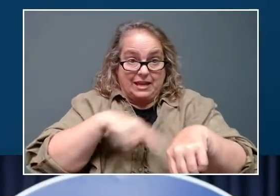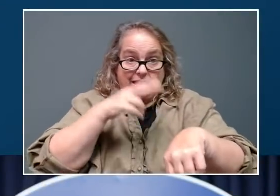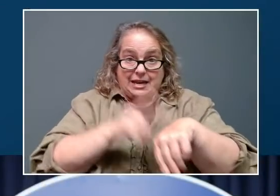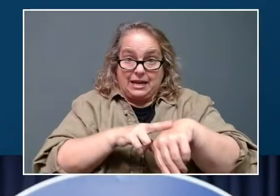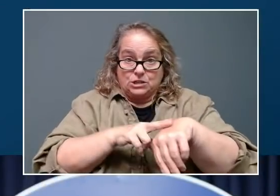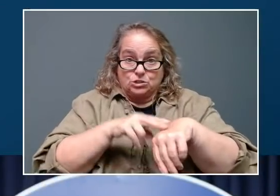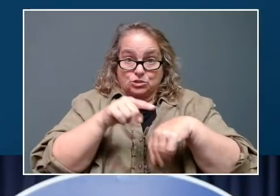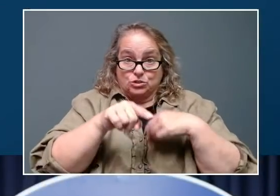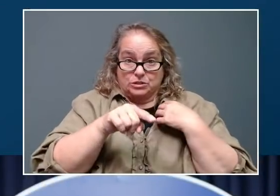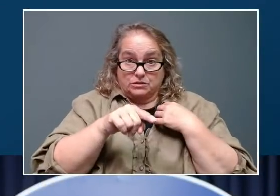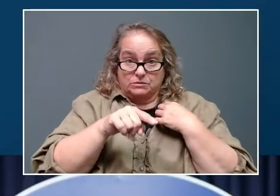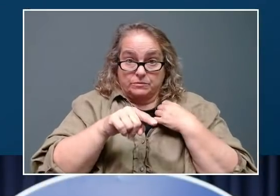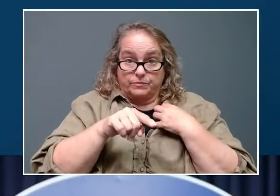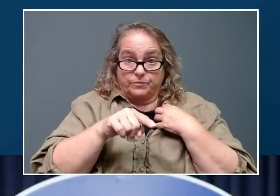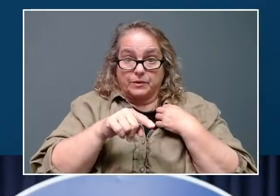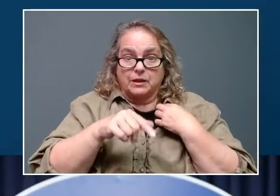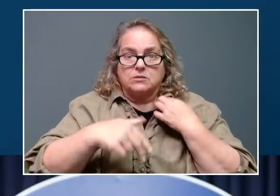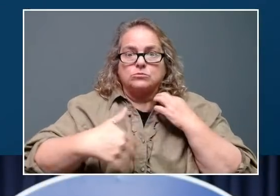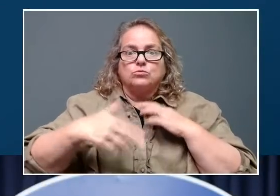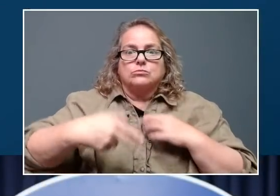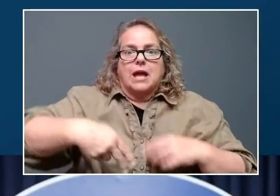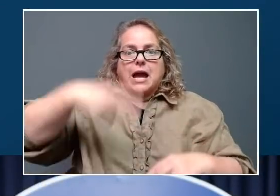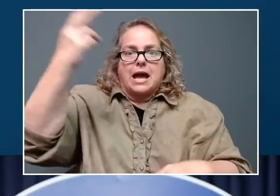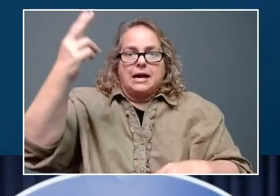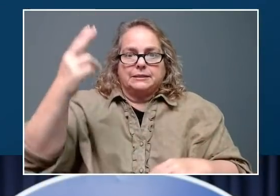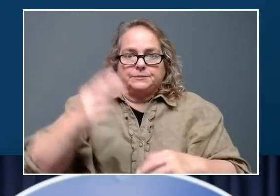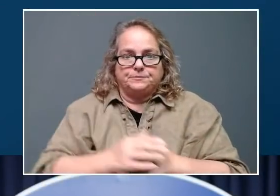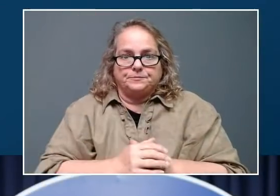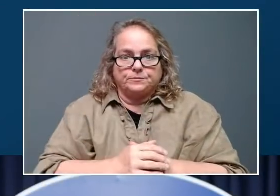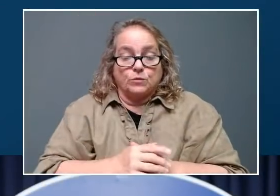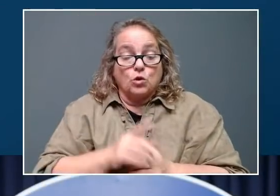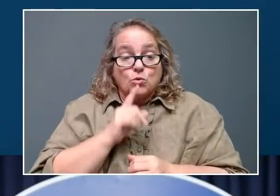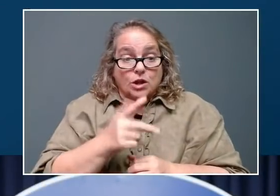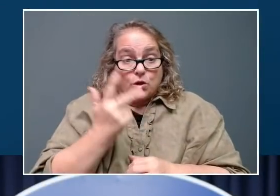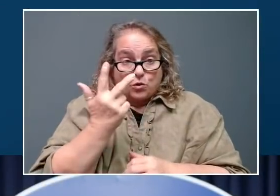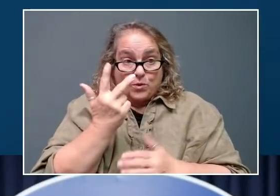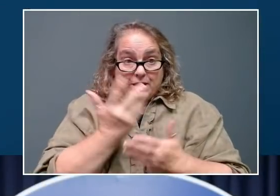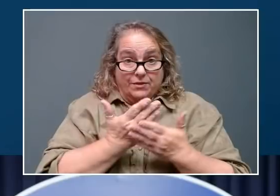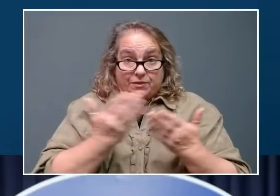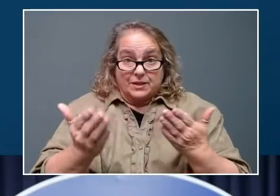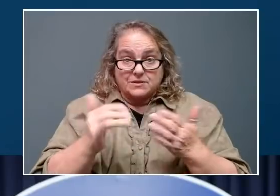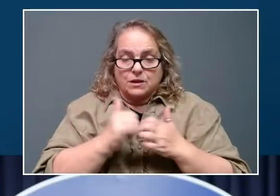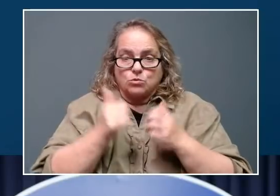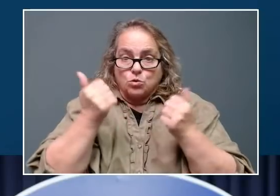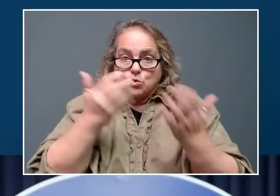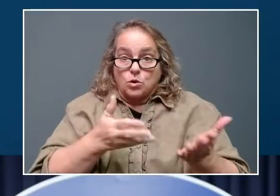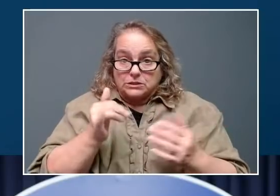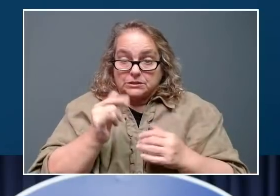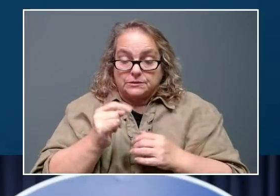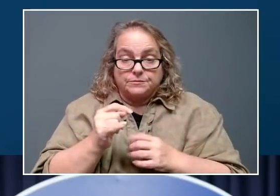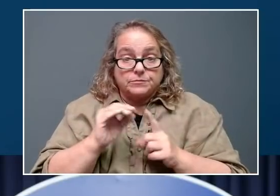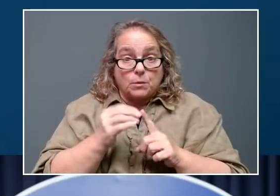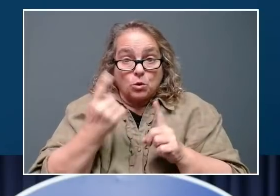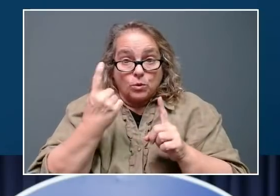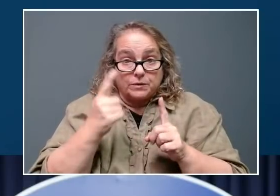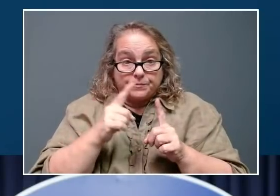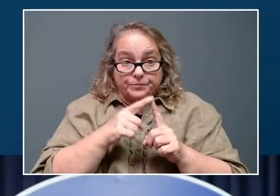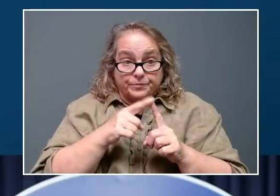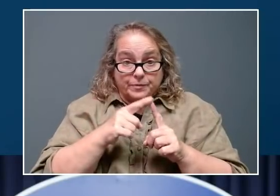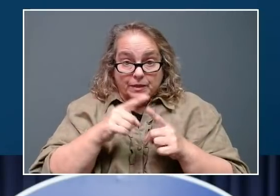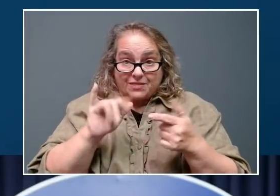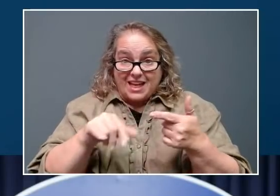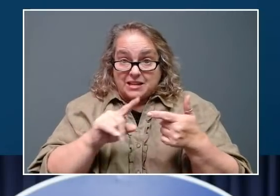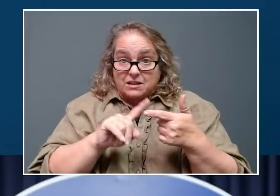an escalation. And really, there are 3 things that I think are causing this. Number 1, the Delta variant itself. We're all thinking